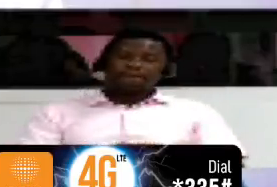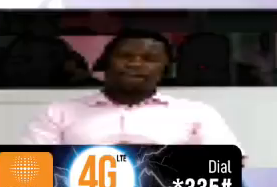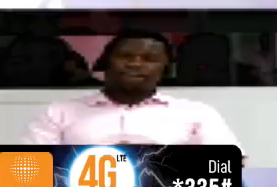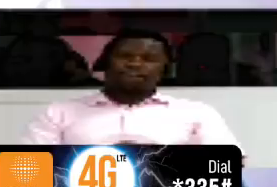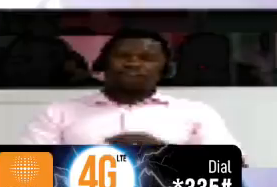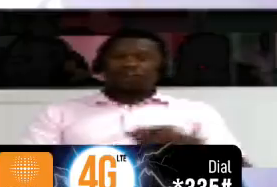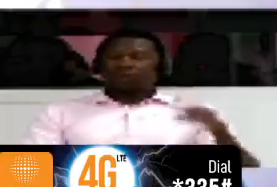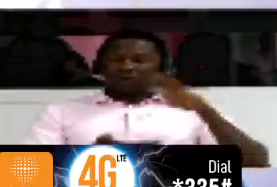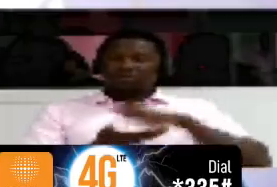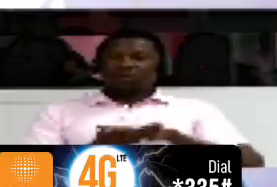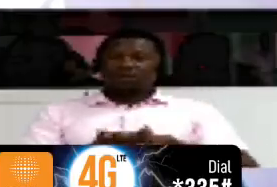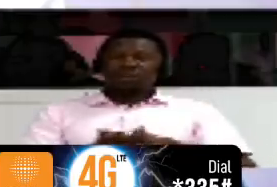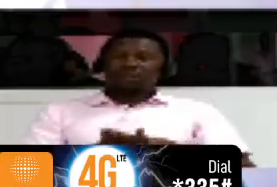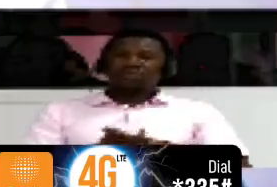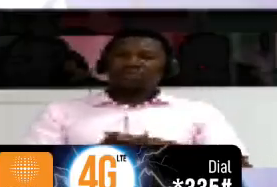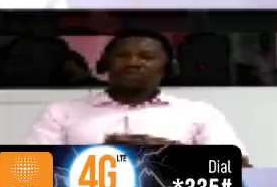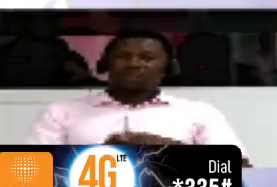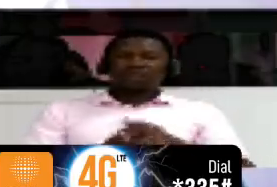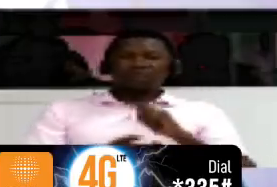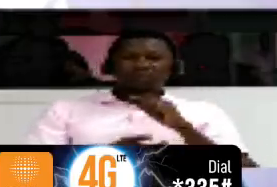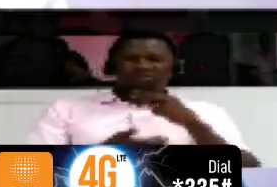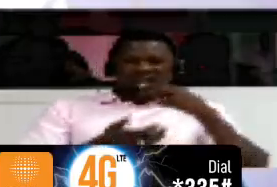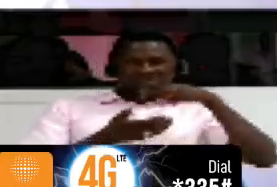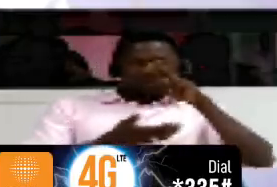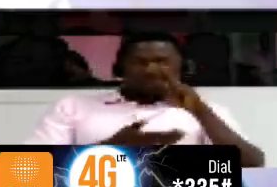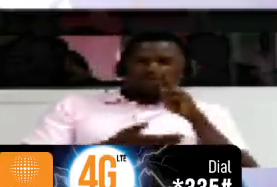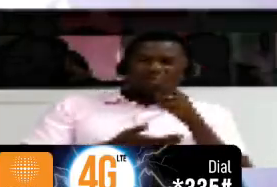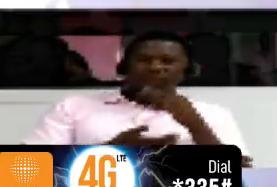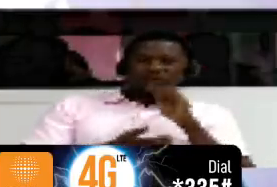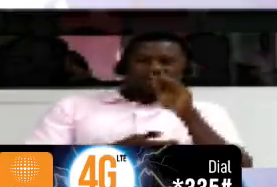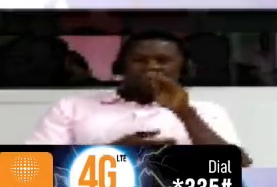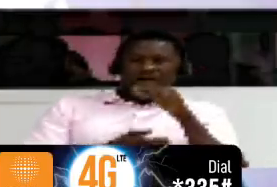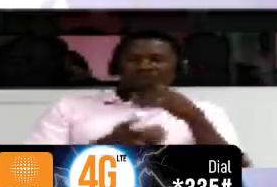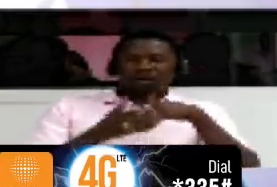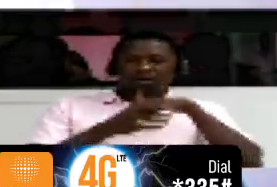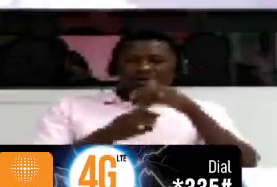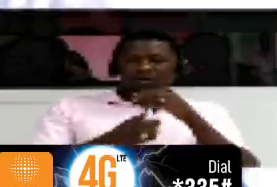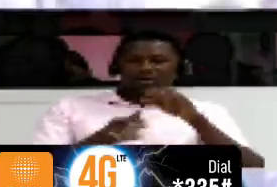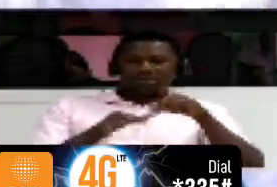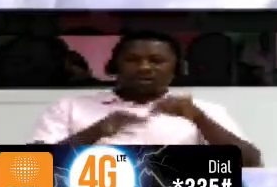midday, I was called out. I was taken to the main gate